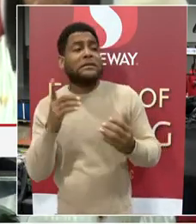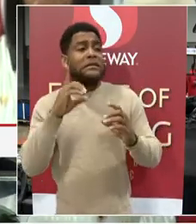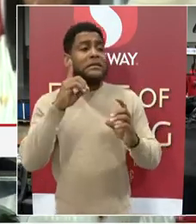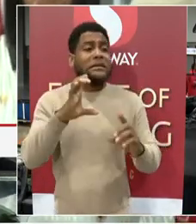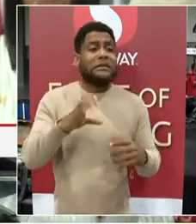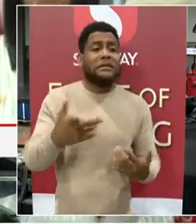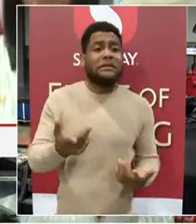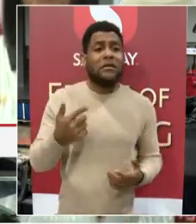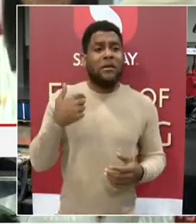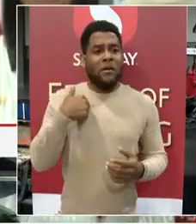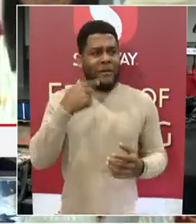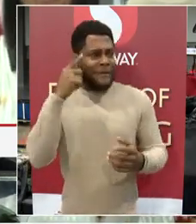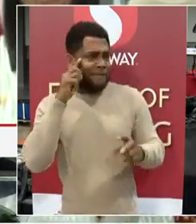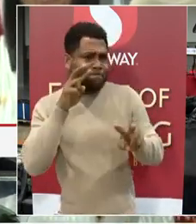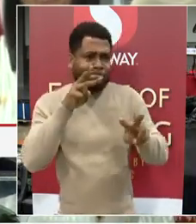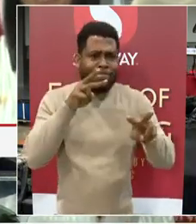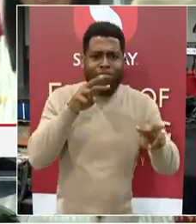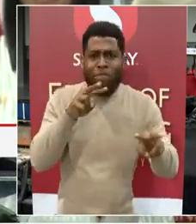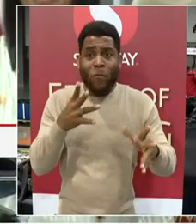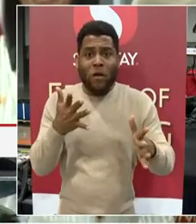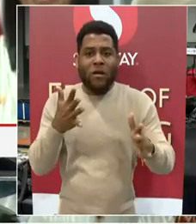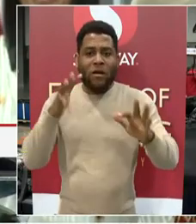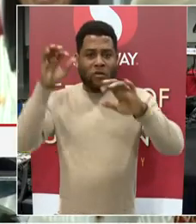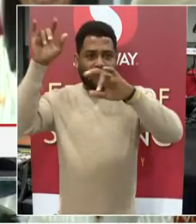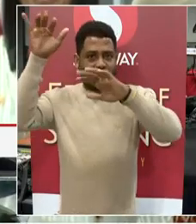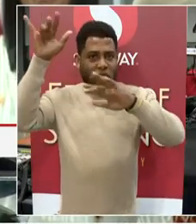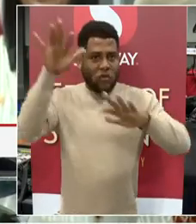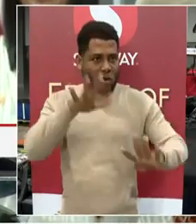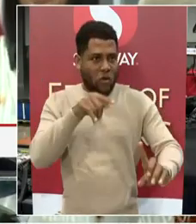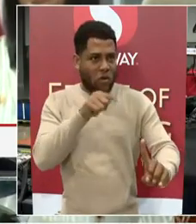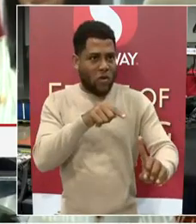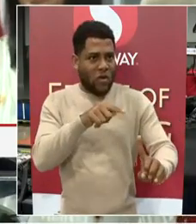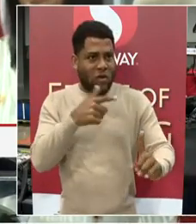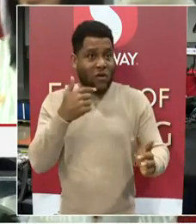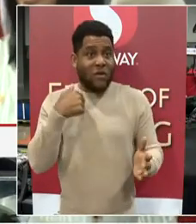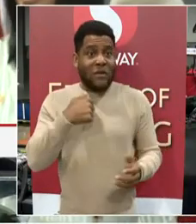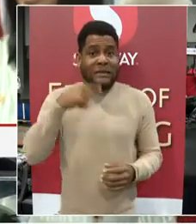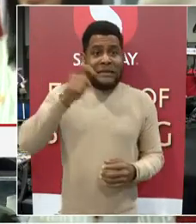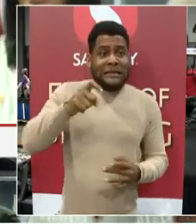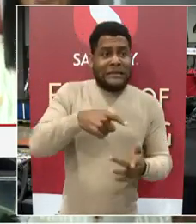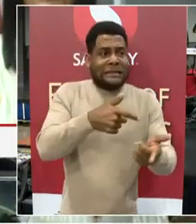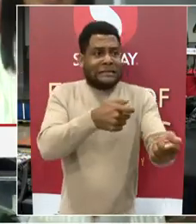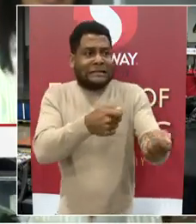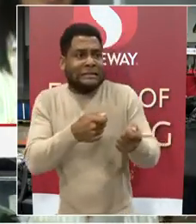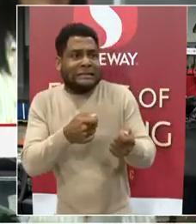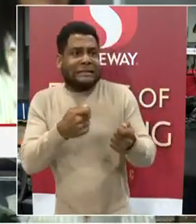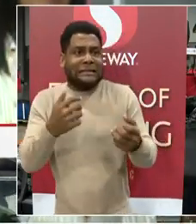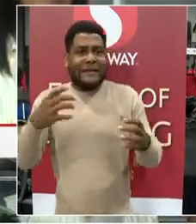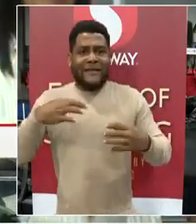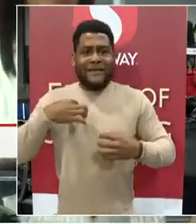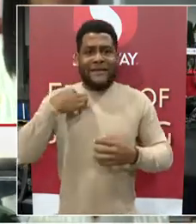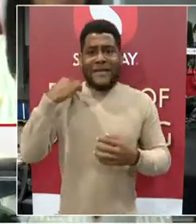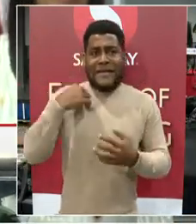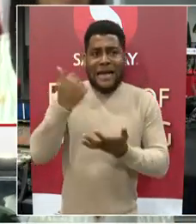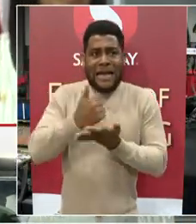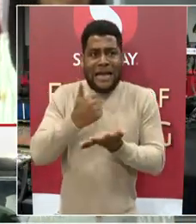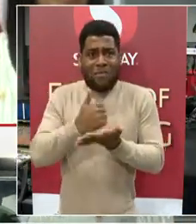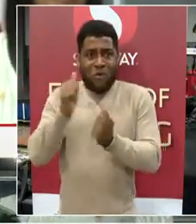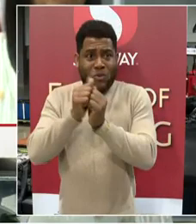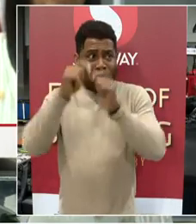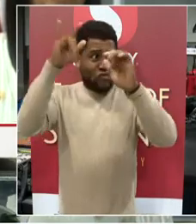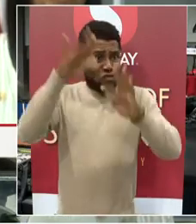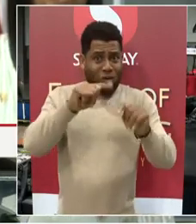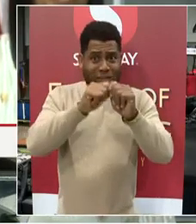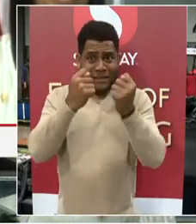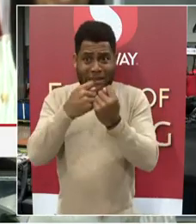snow. And we're looking for volunteers to help us on the snow team. So I usually